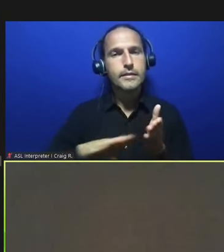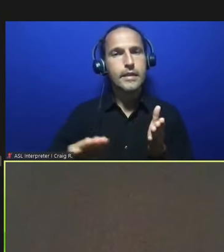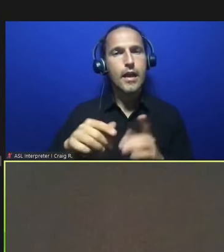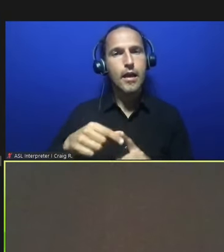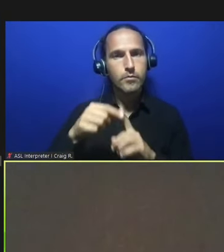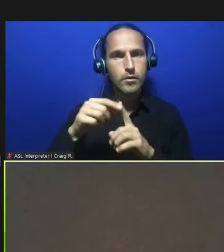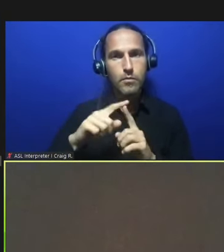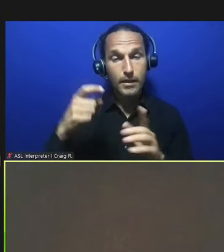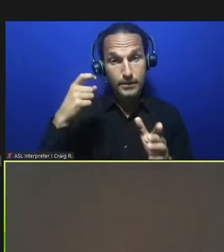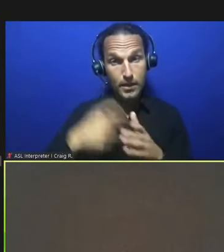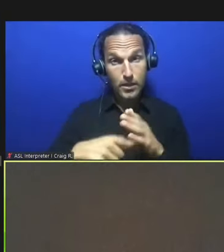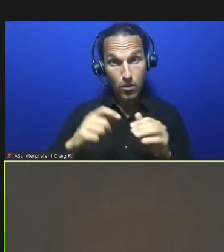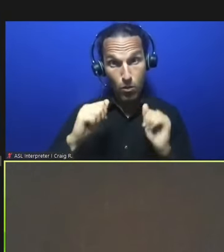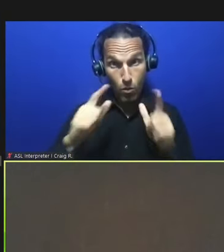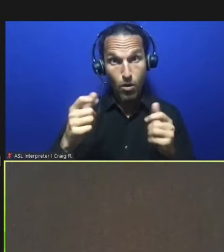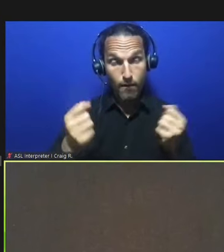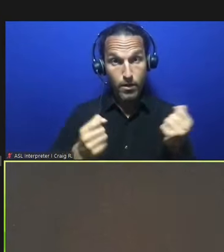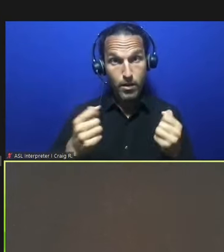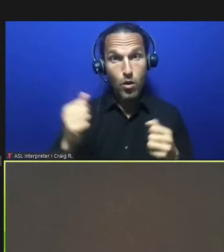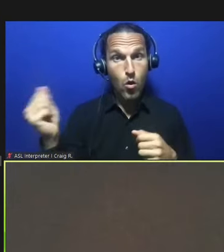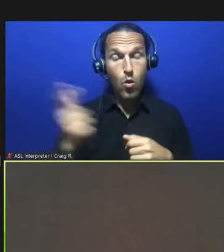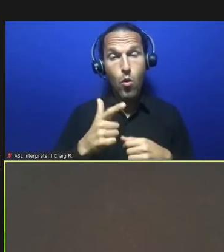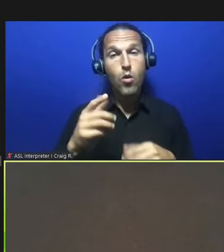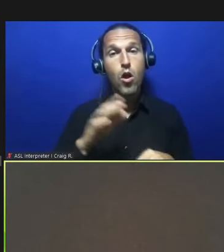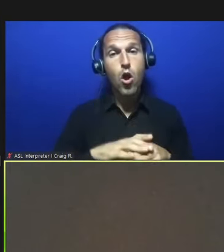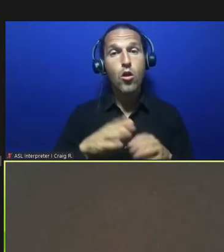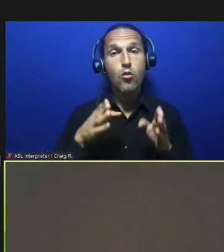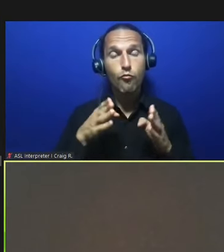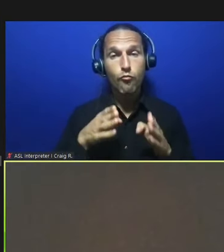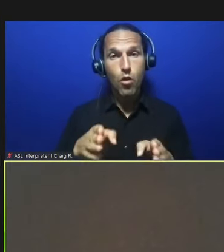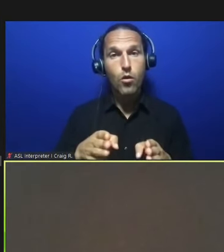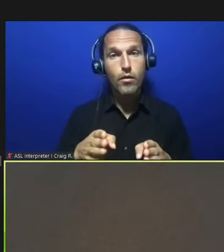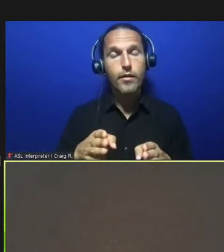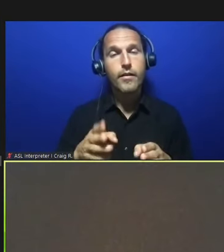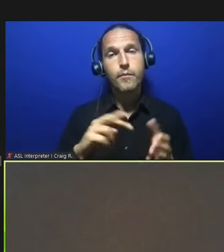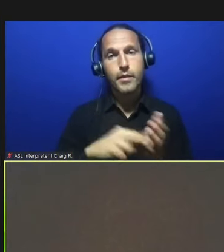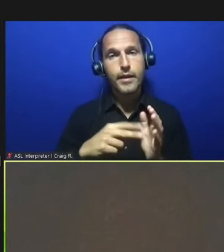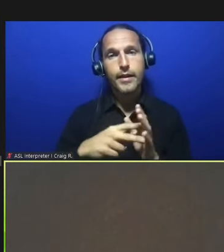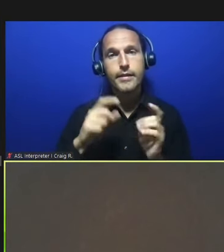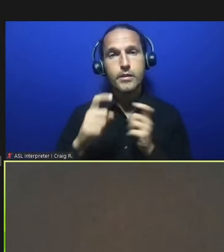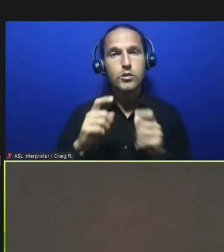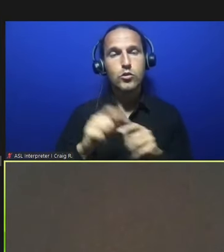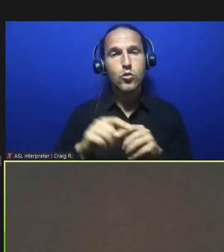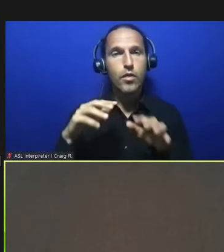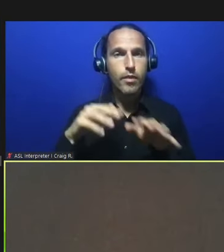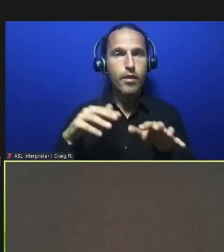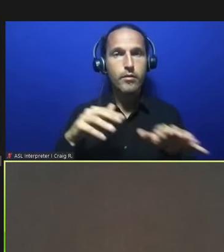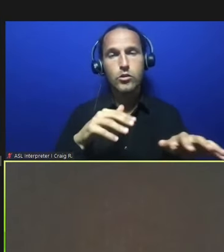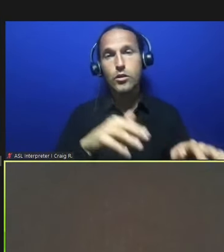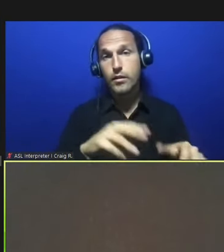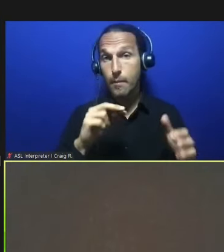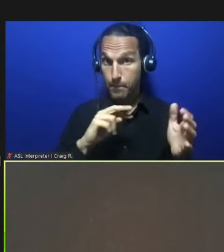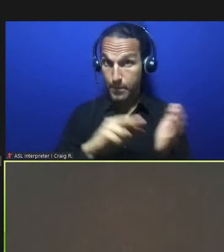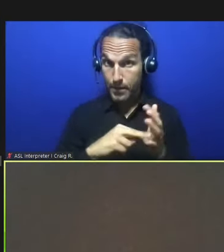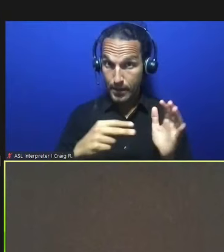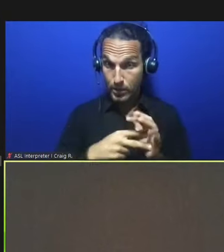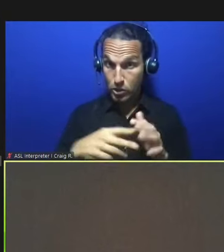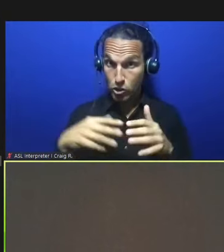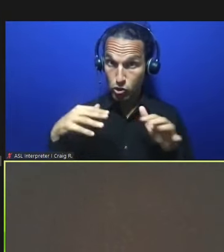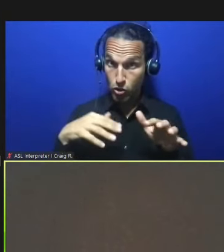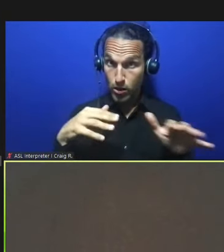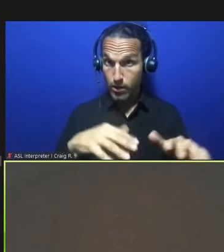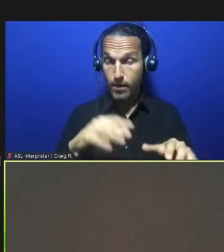is to tax all vehicles because every vehicle on the road, by theory, contributes to congestion. So is this really about